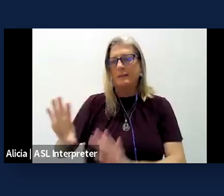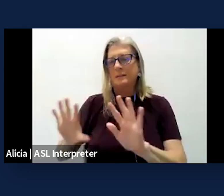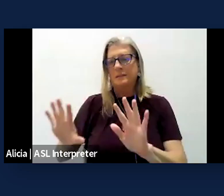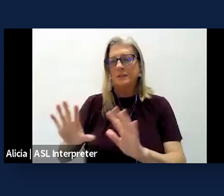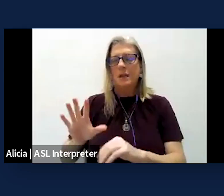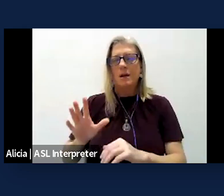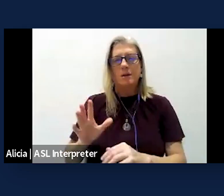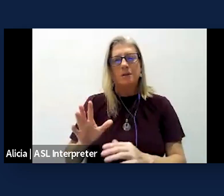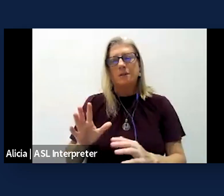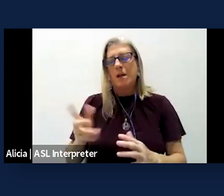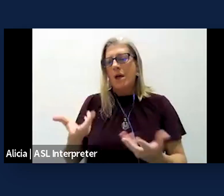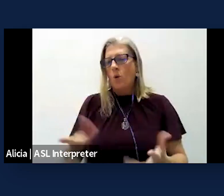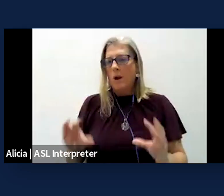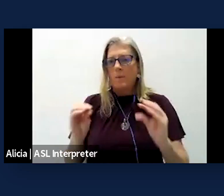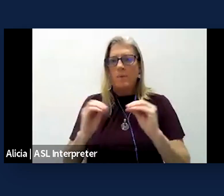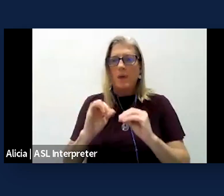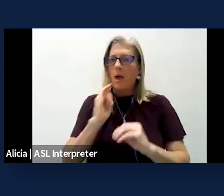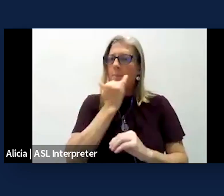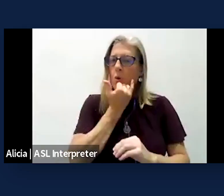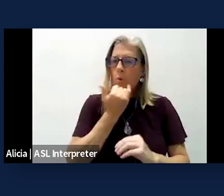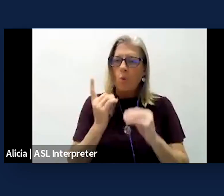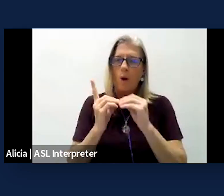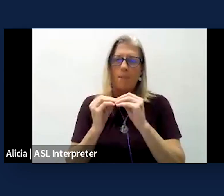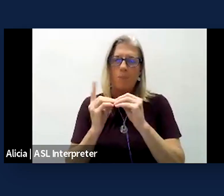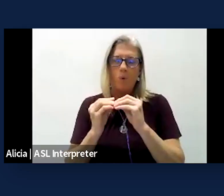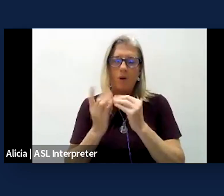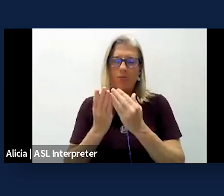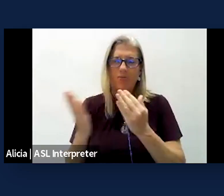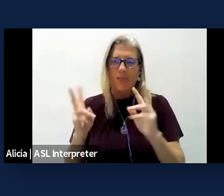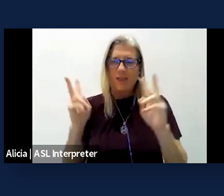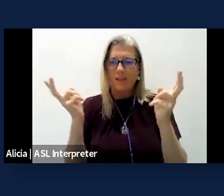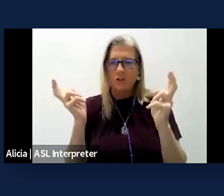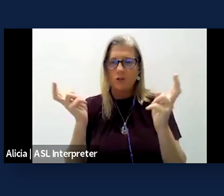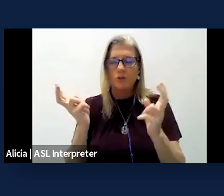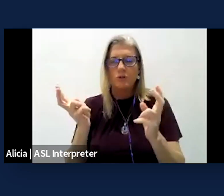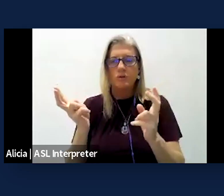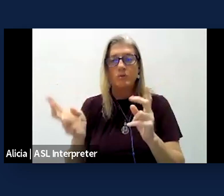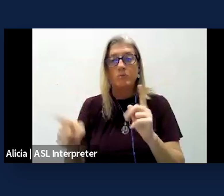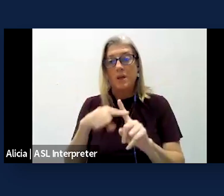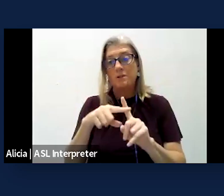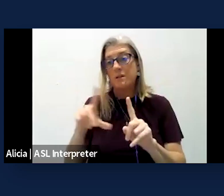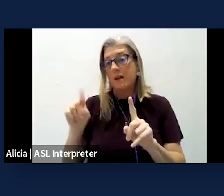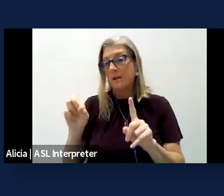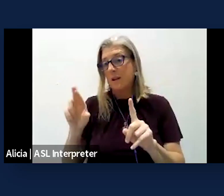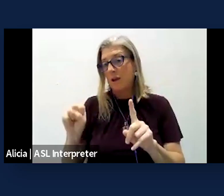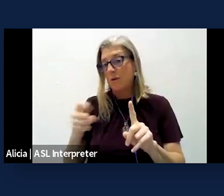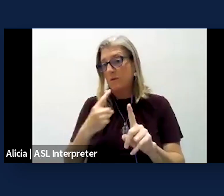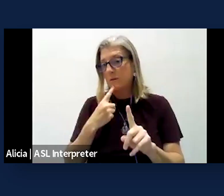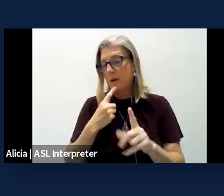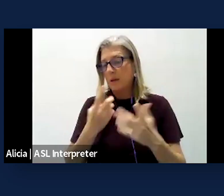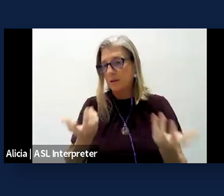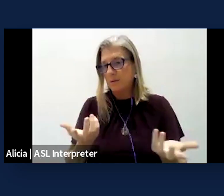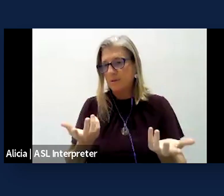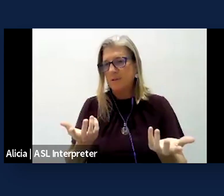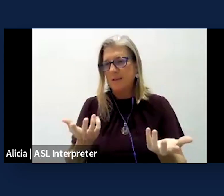be abnormal, one more thing kind of stuff. Plus, you know, Darius, like you said, you get to the point